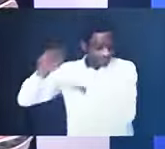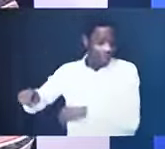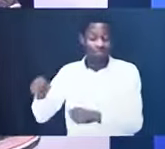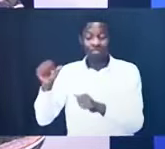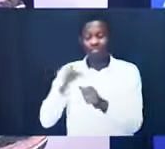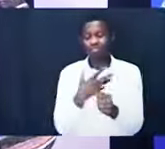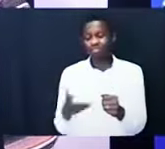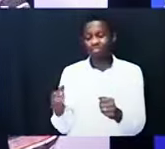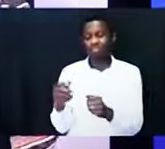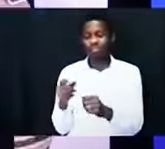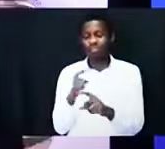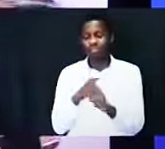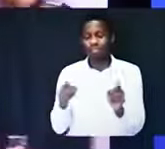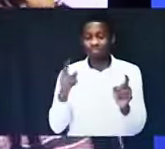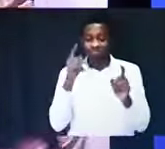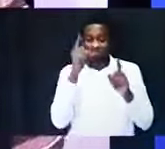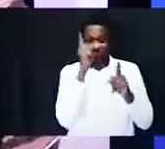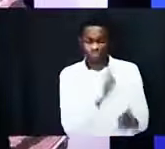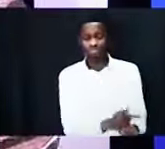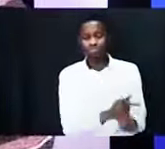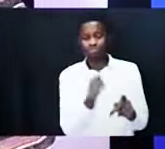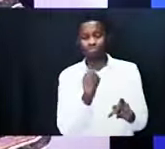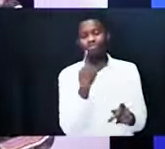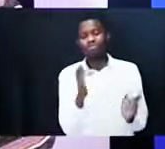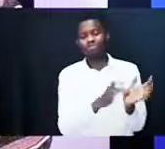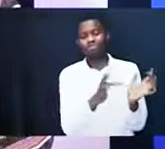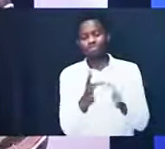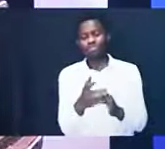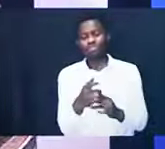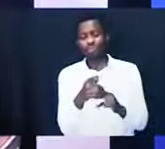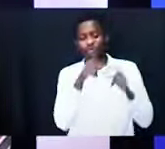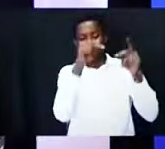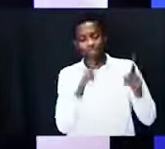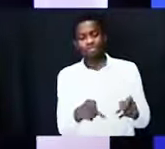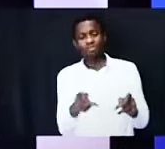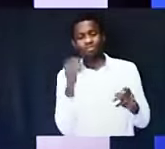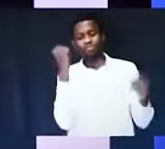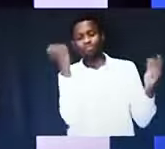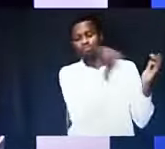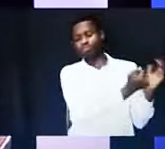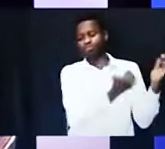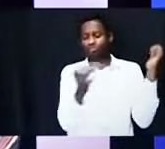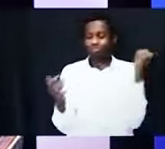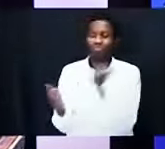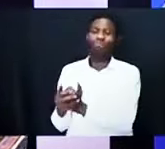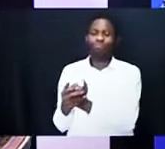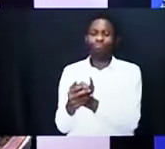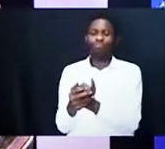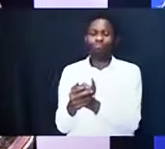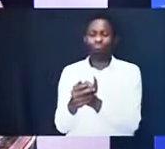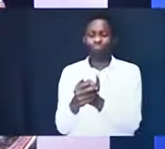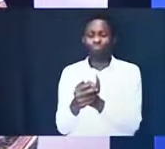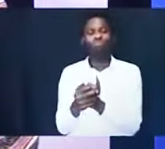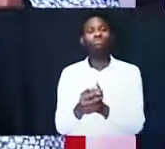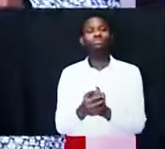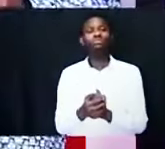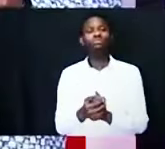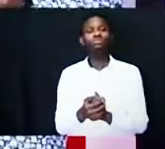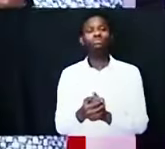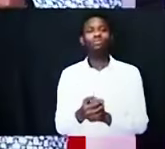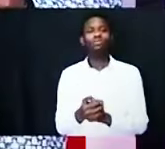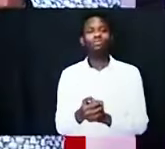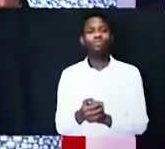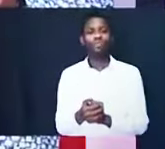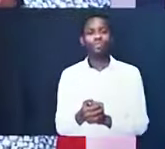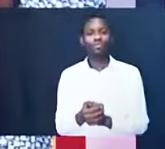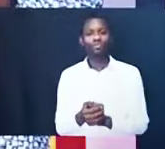was crucified. I will forget everything except Jesus Christ, the one who was crucified. Now, me bom mitrim se, meri hwehwe bibiara